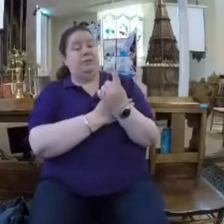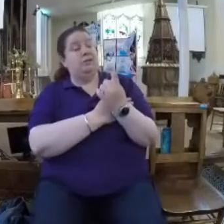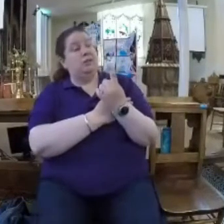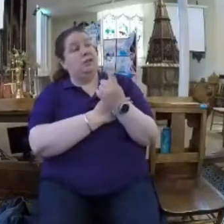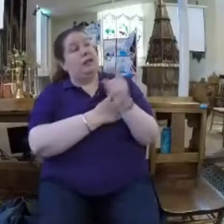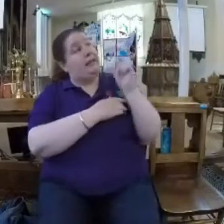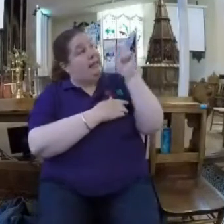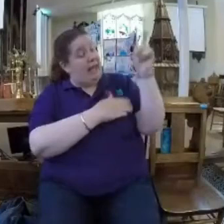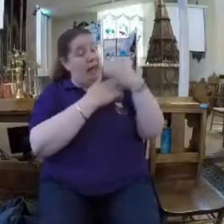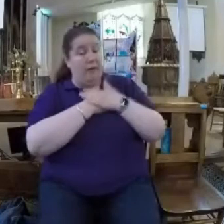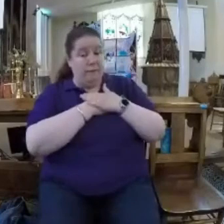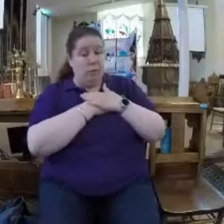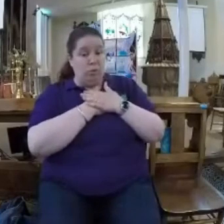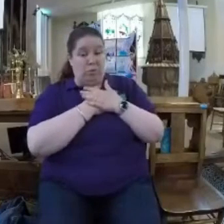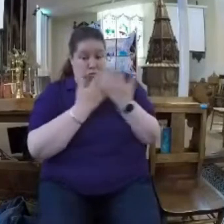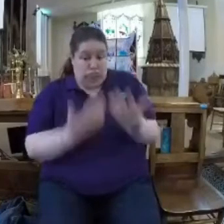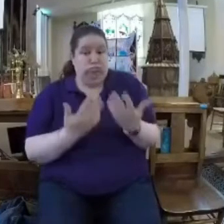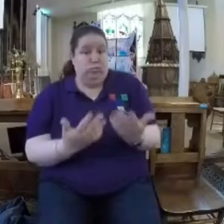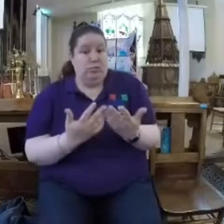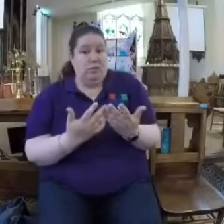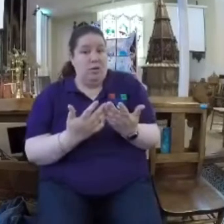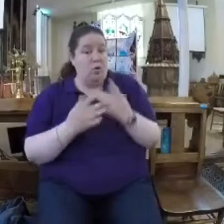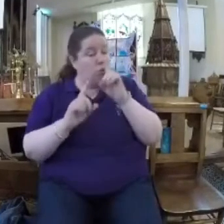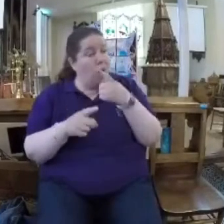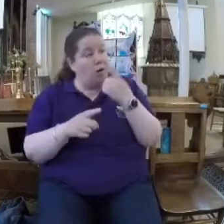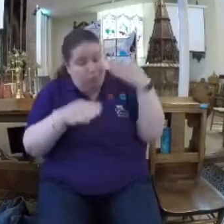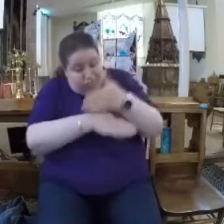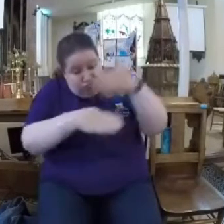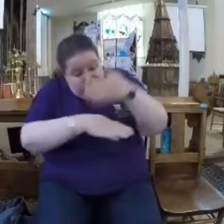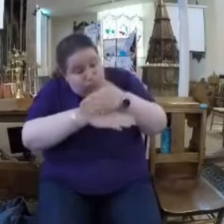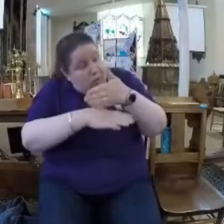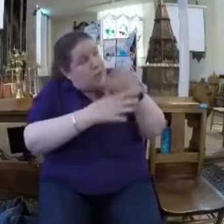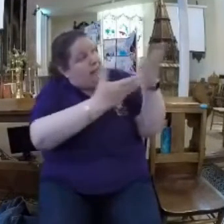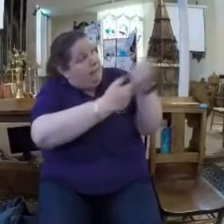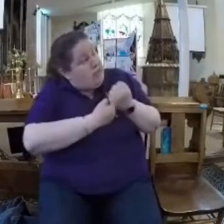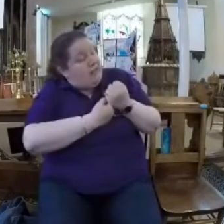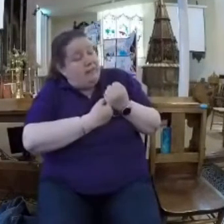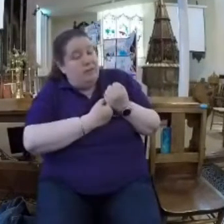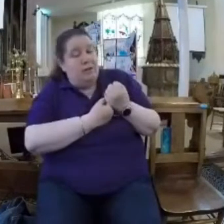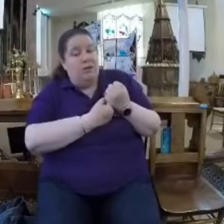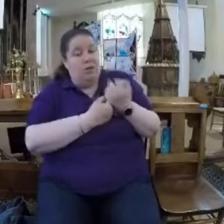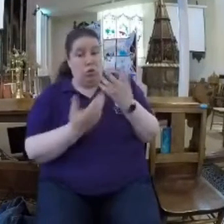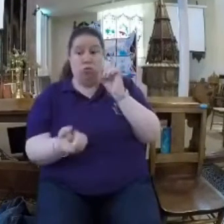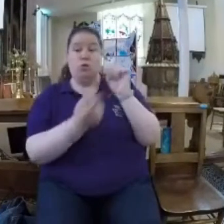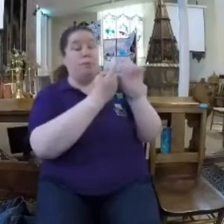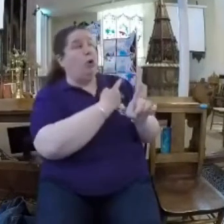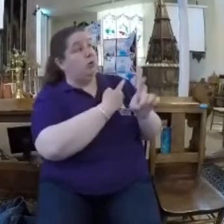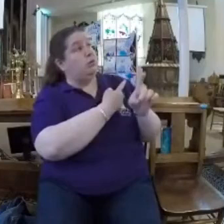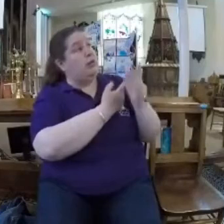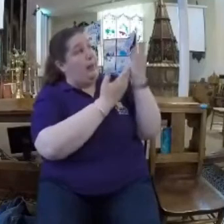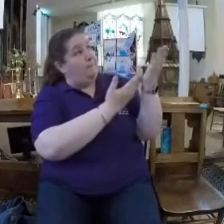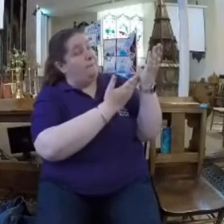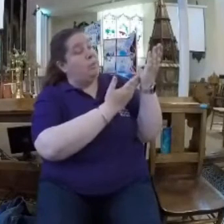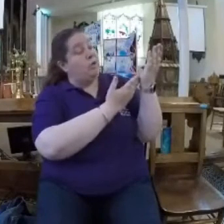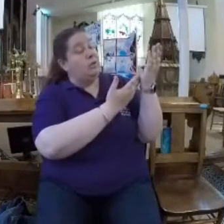earn God's love because you are already loved. All you can do is respond. And the response